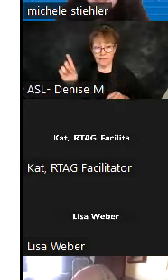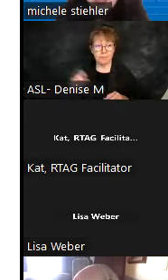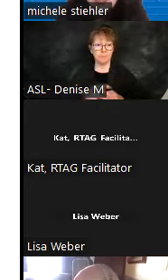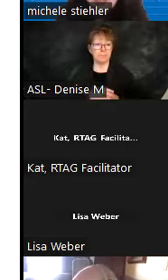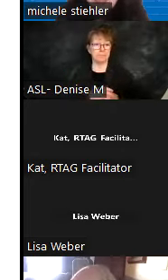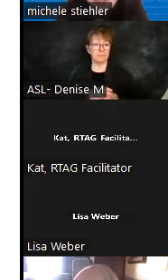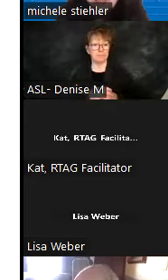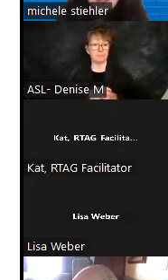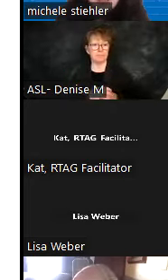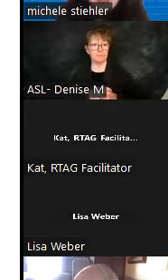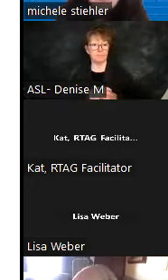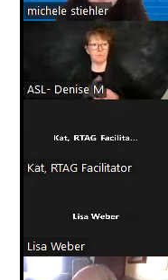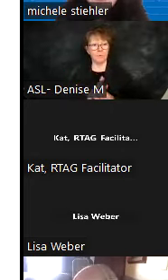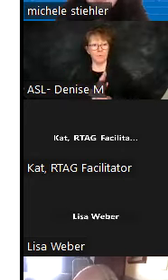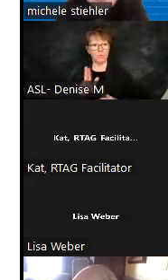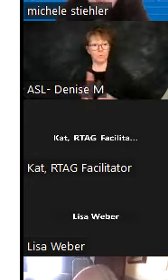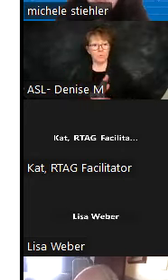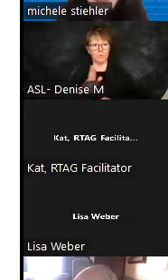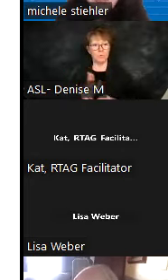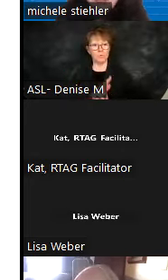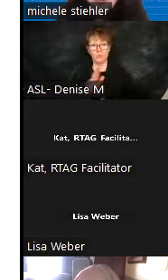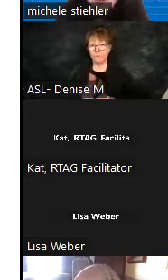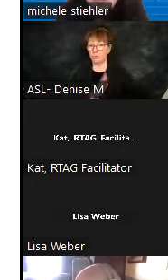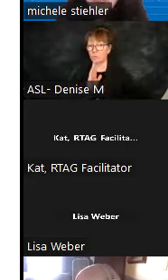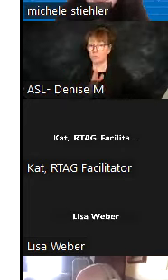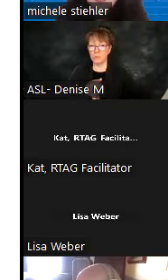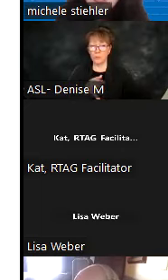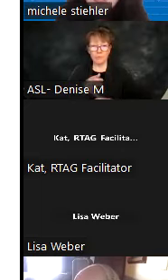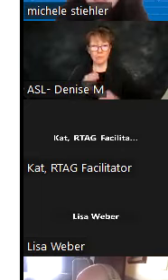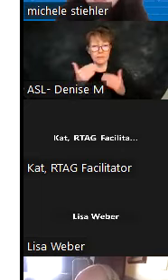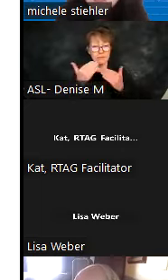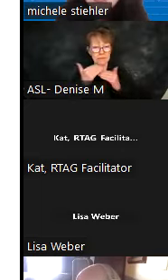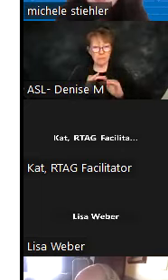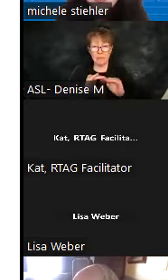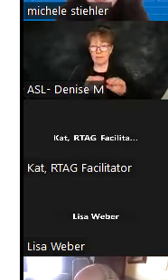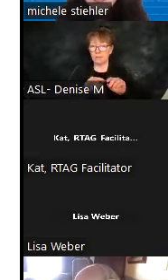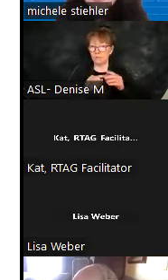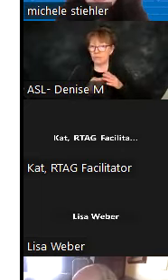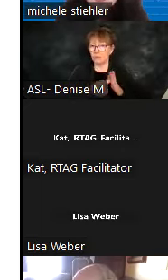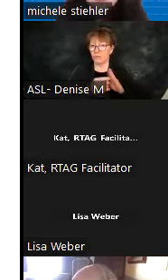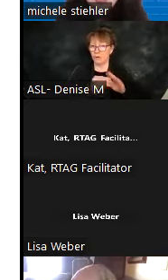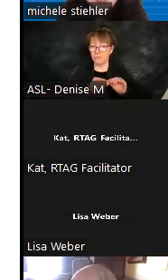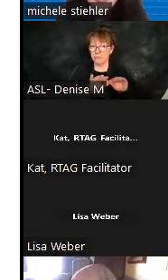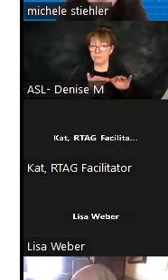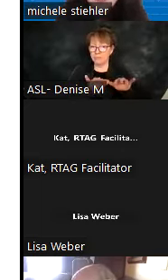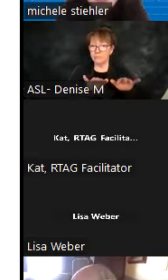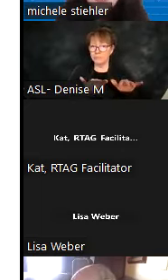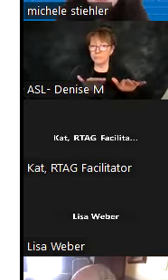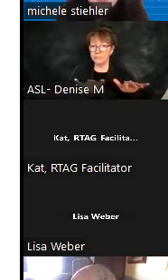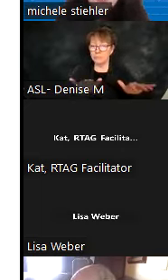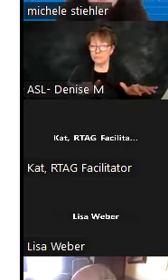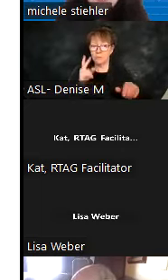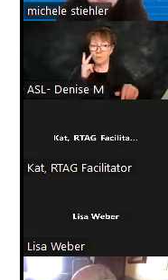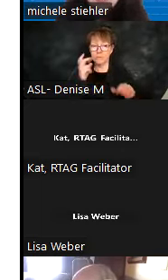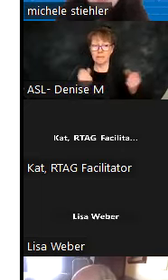May in a very limited rollout, and you're going to begin seeing these vehicles out there